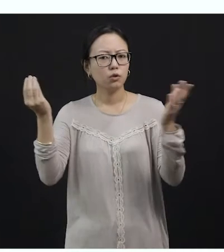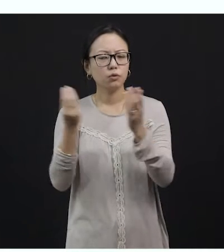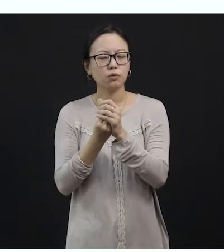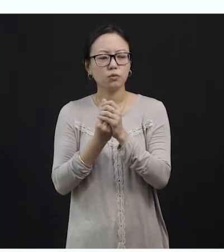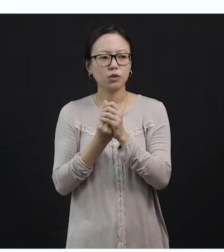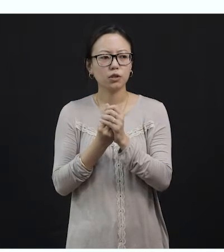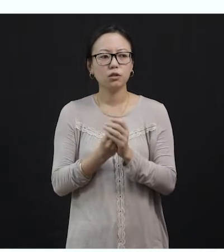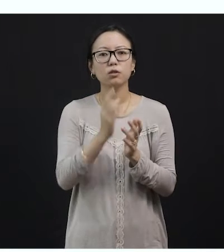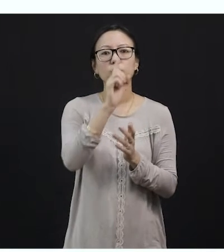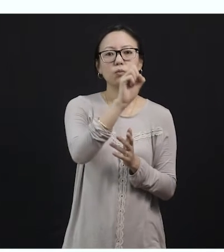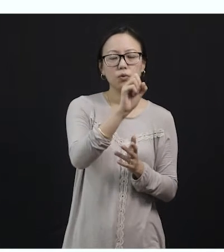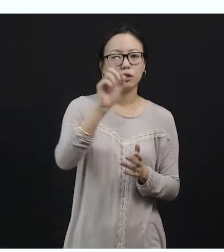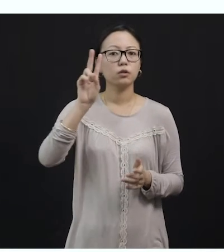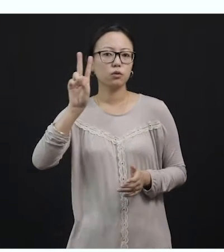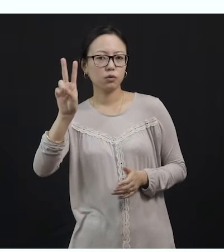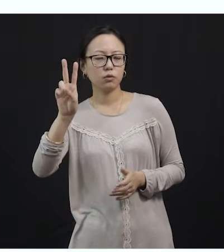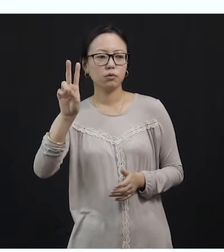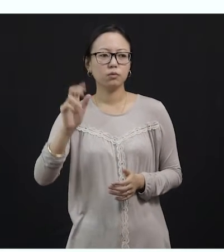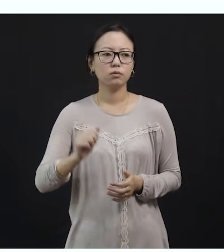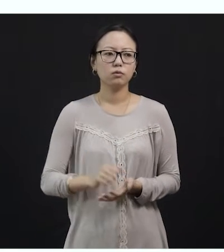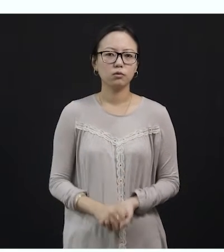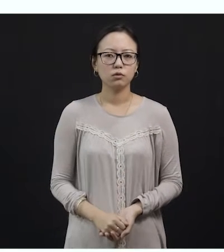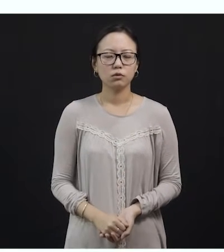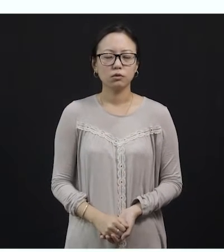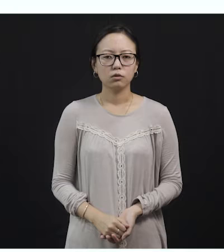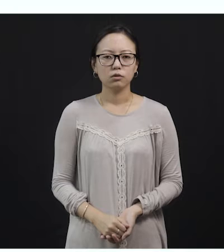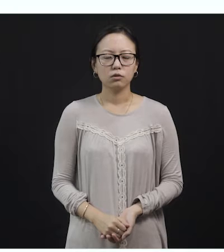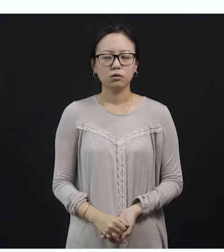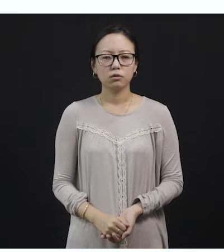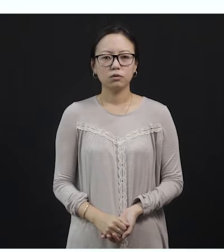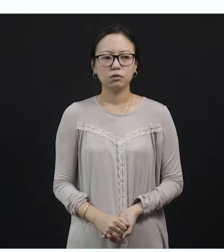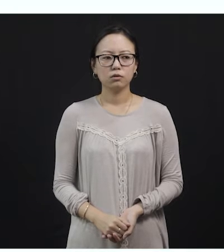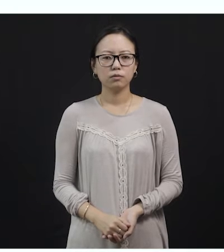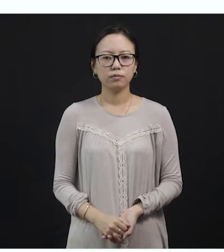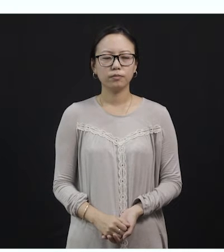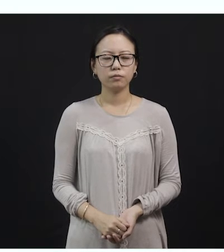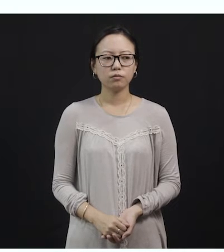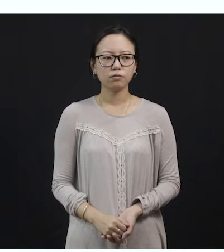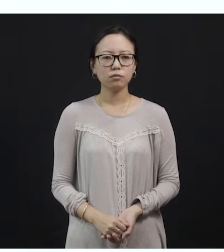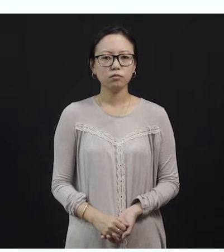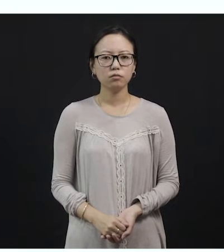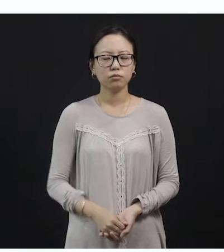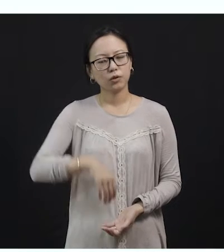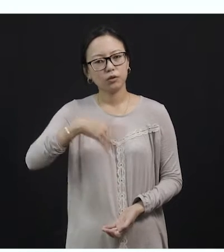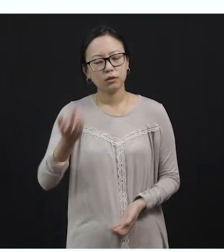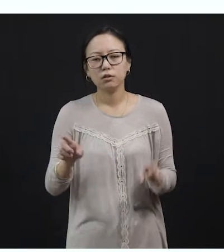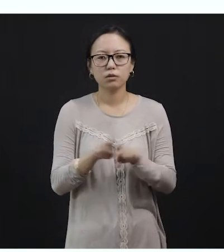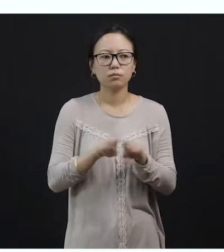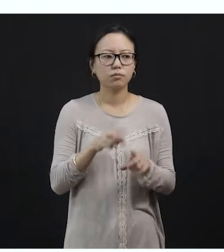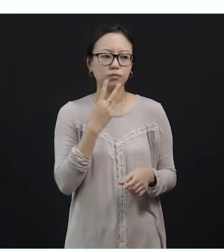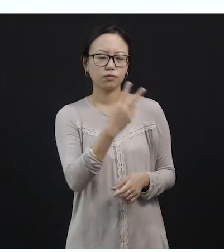combine 1, 2, we get 12. All right? So let's look at the next